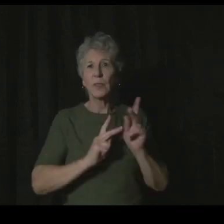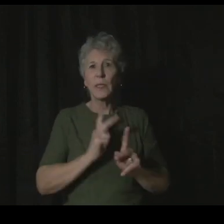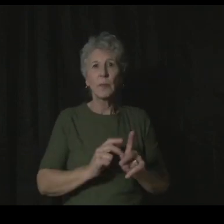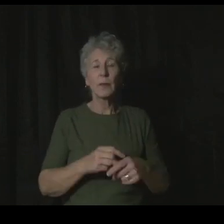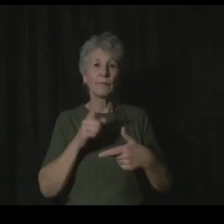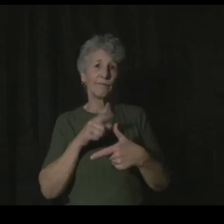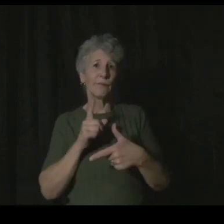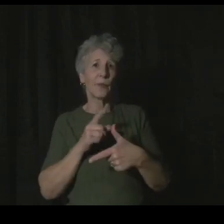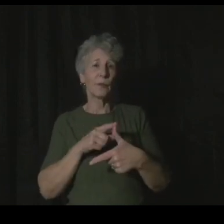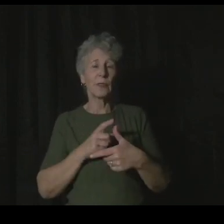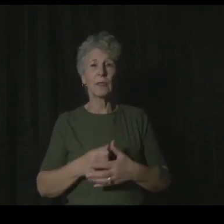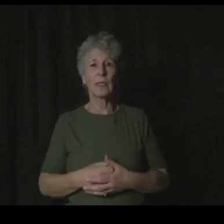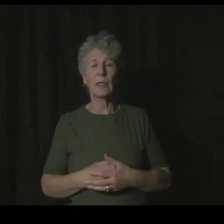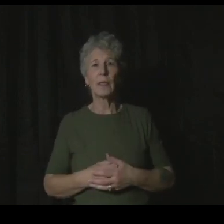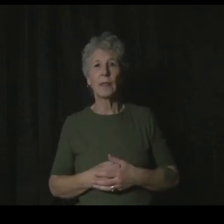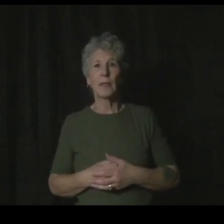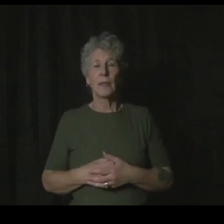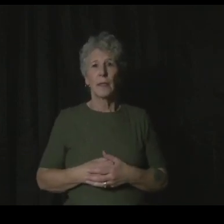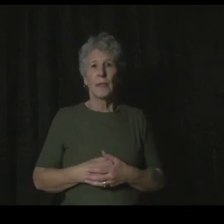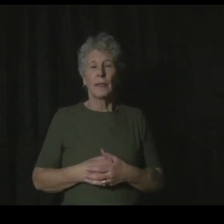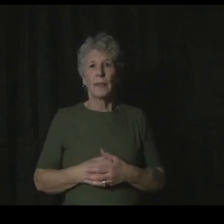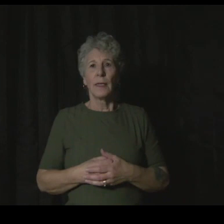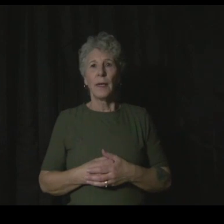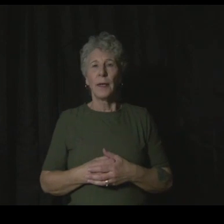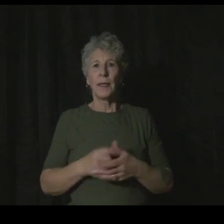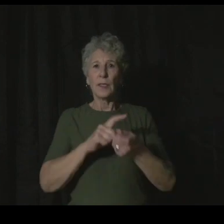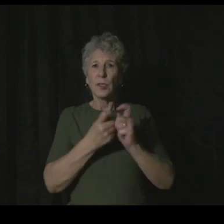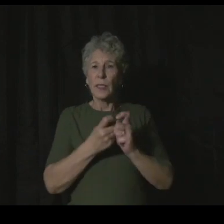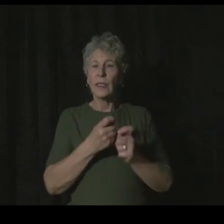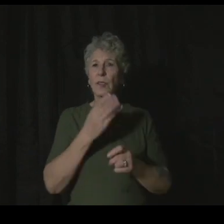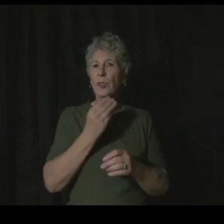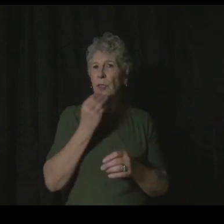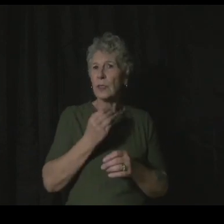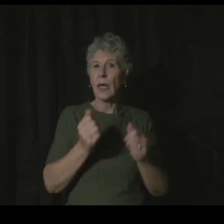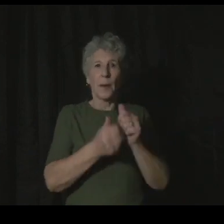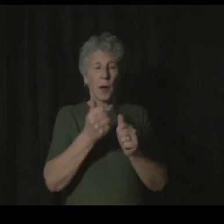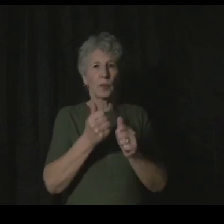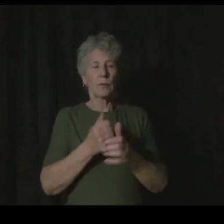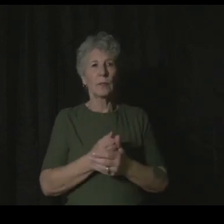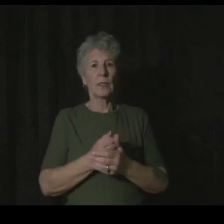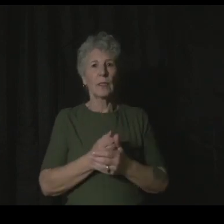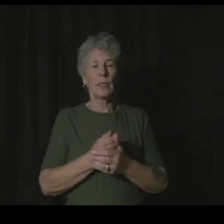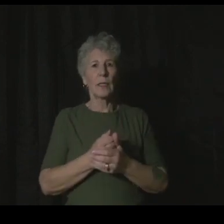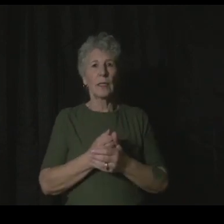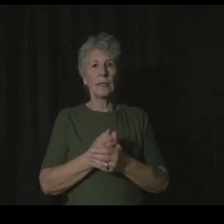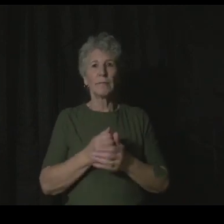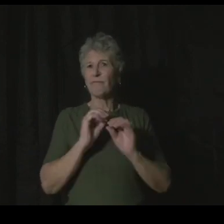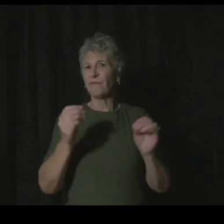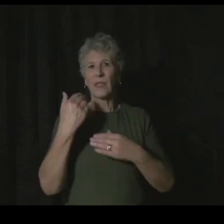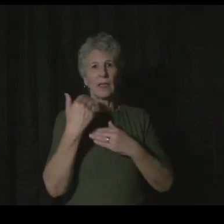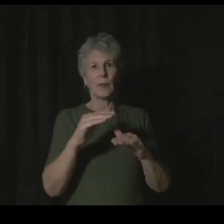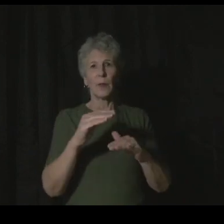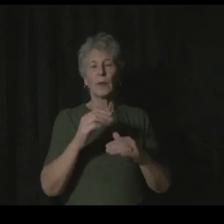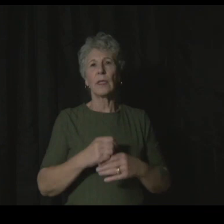reason, just a glimpse, is that Reformed Judaism, which is the most liberal branch of Judaism,